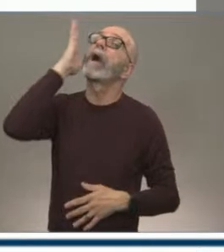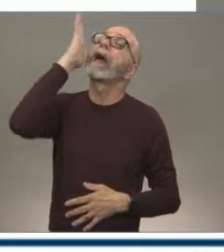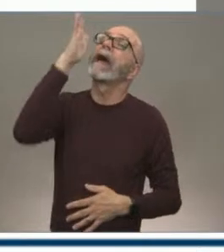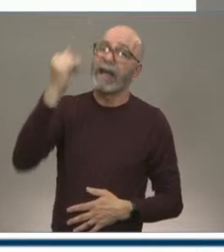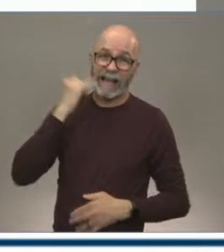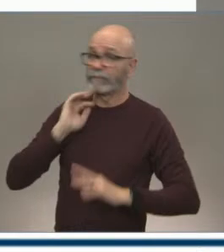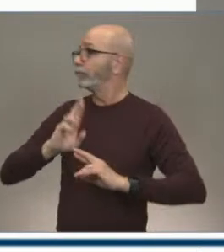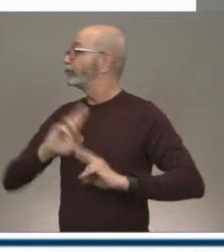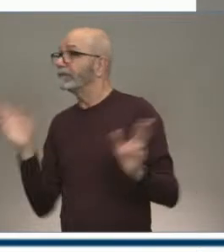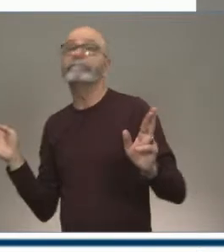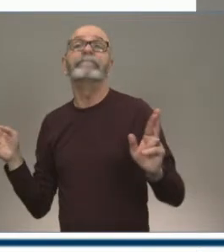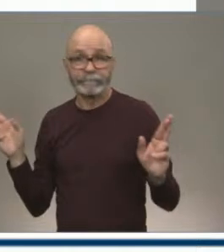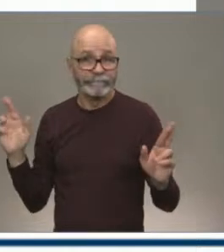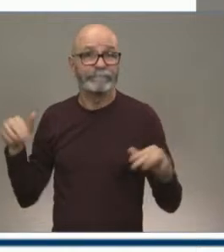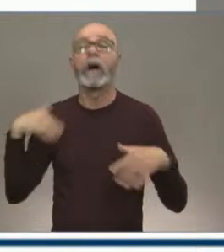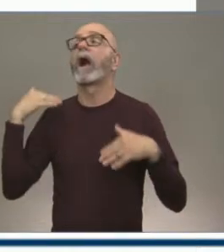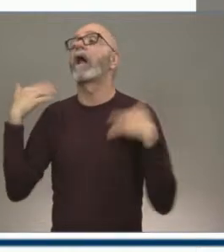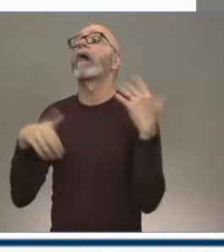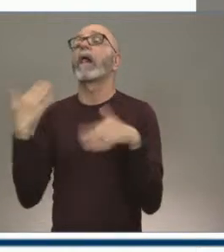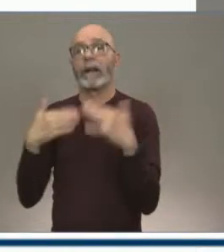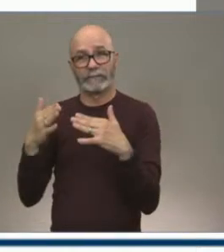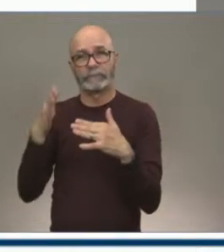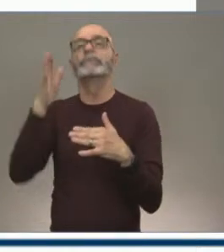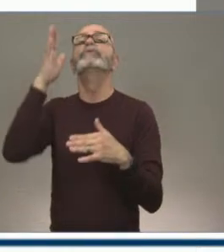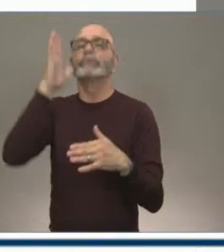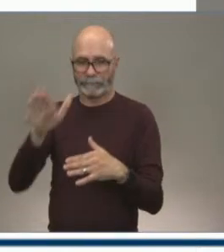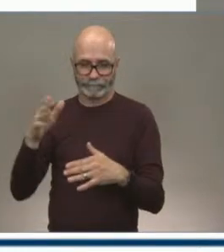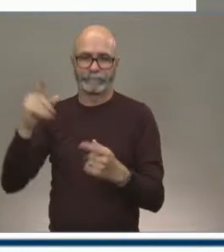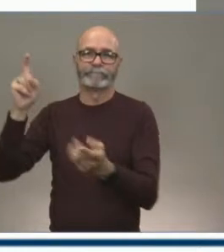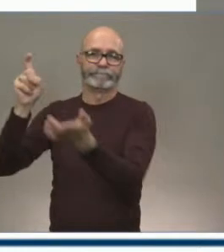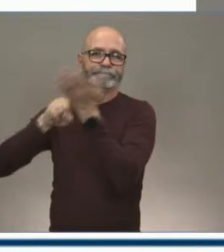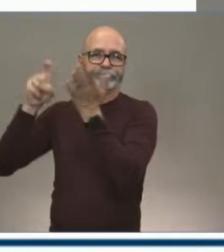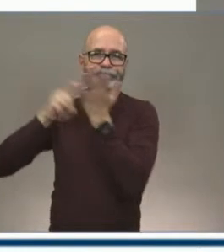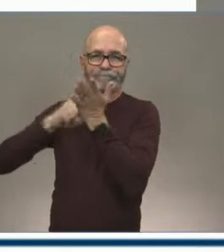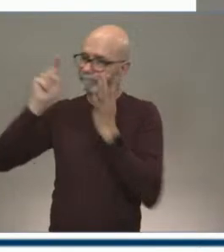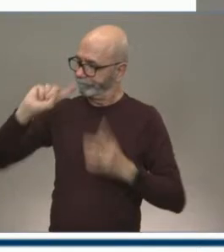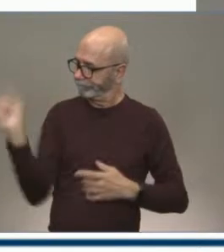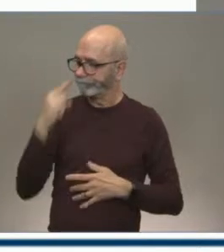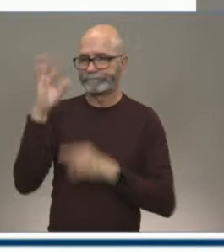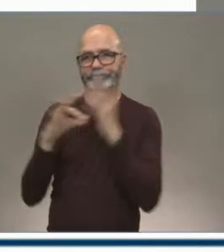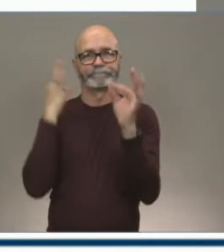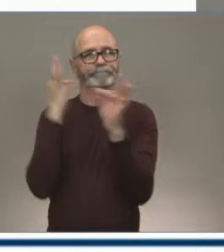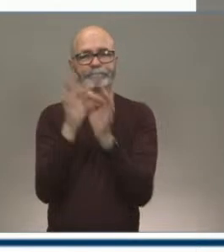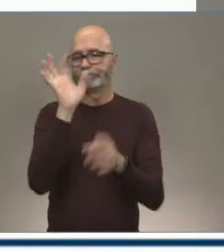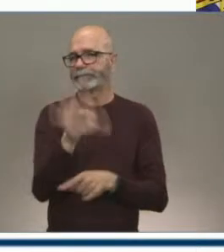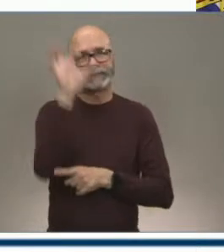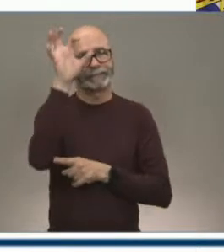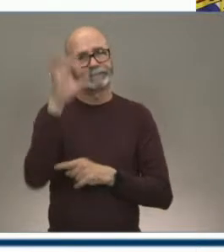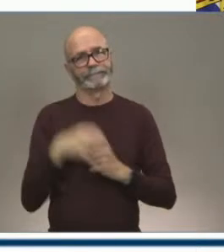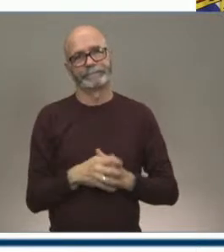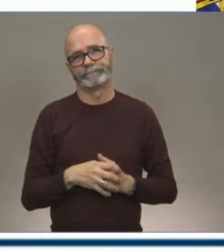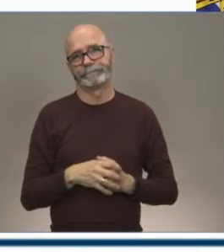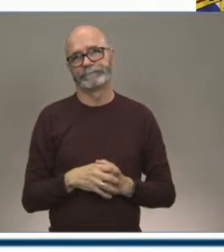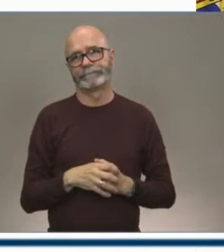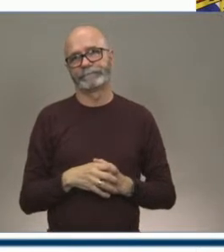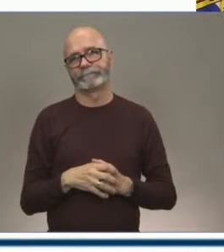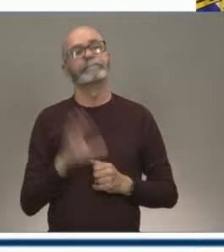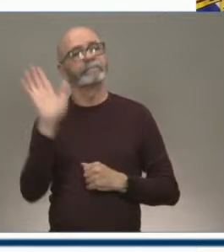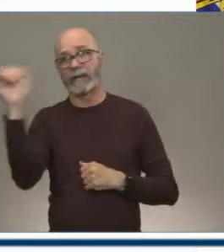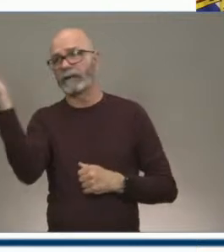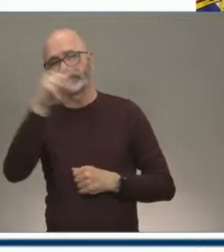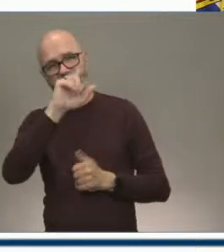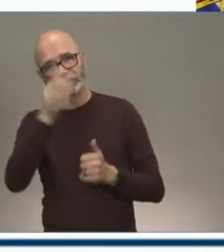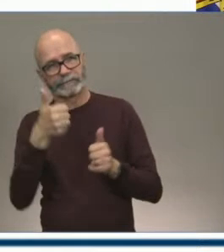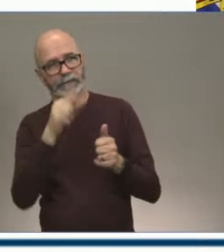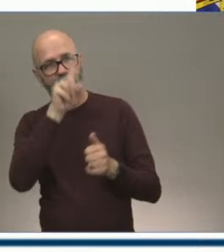have that capacity and the easy access for truckers established. Go ahead with your follow-up, Jean.